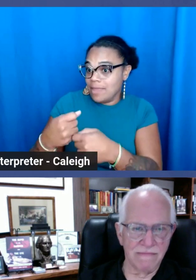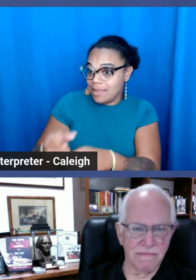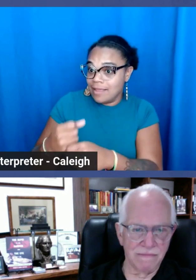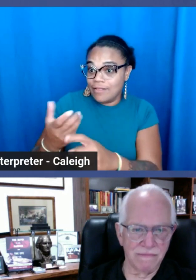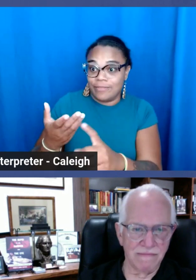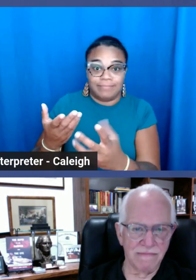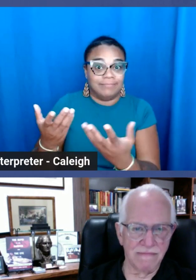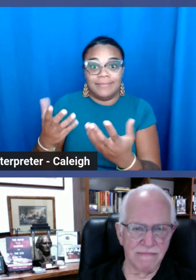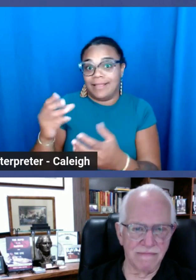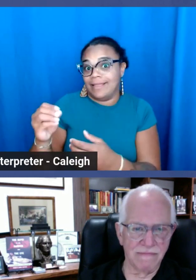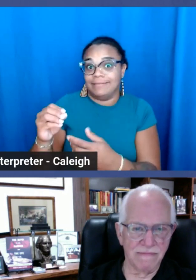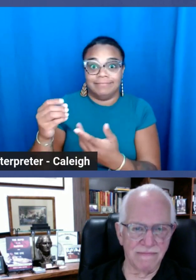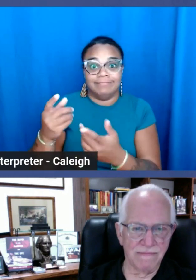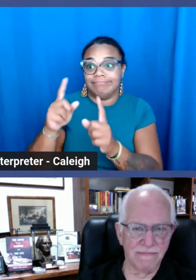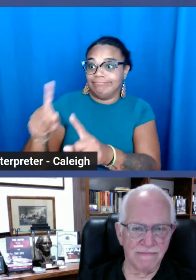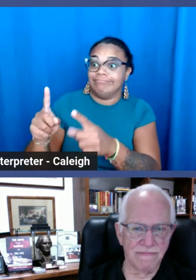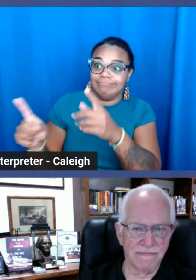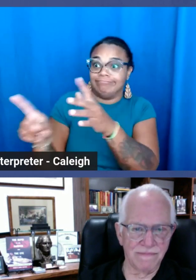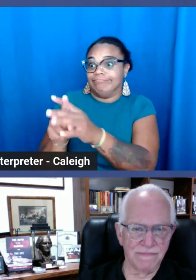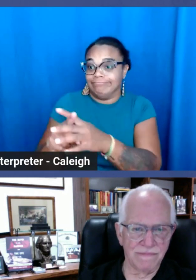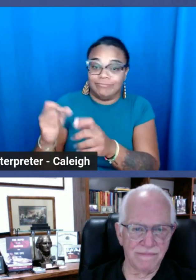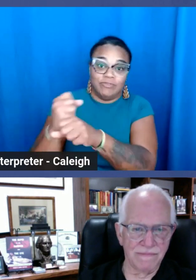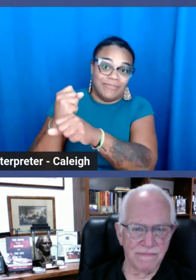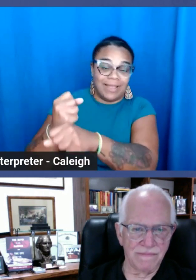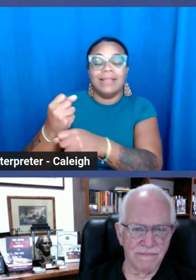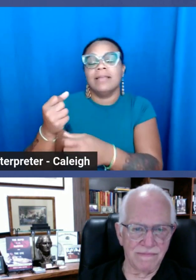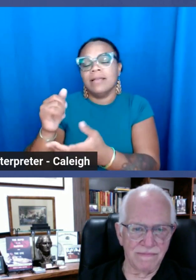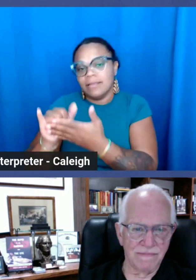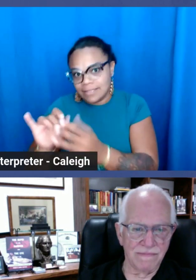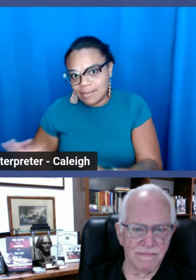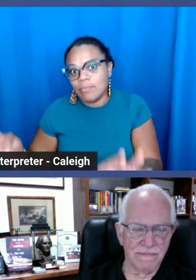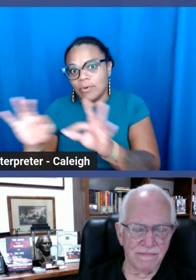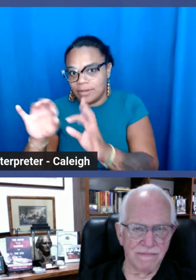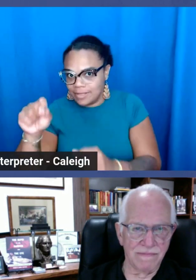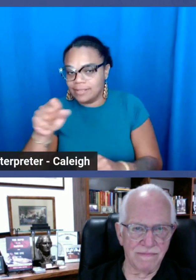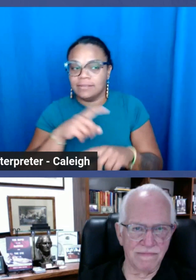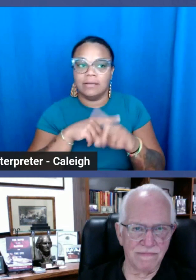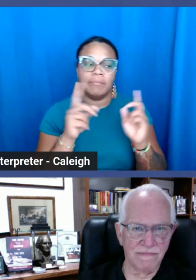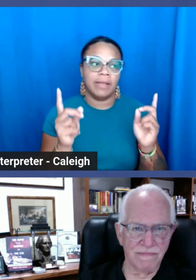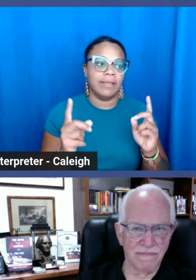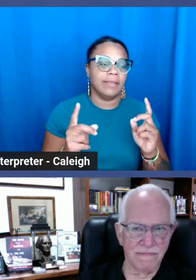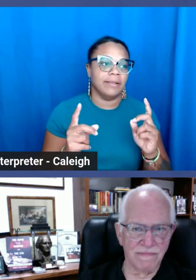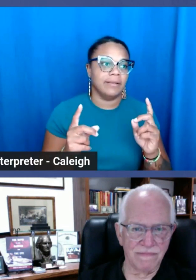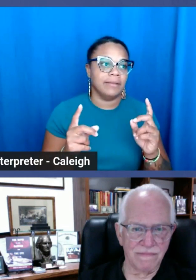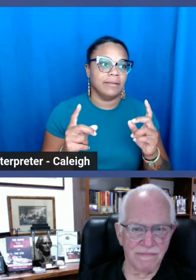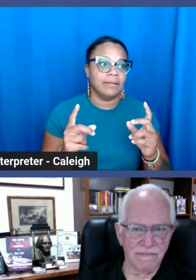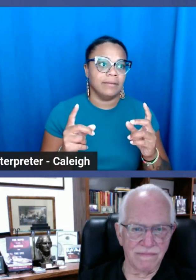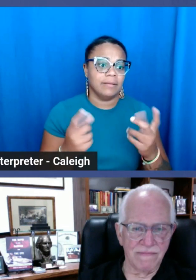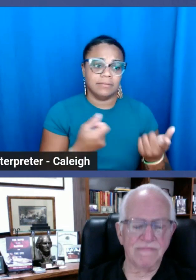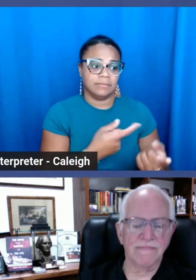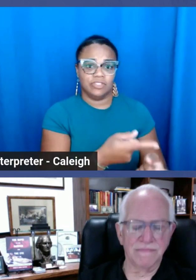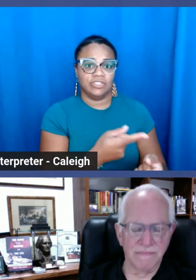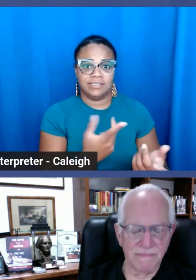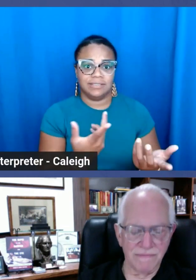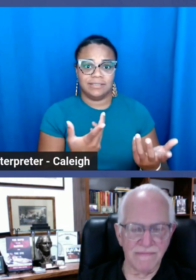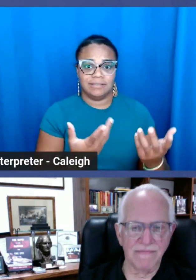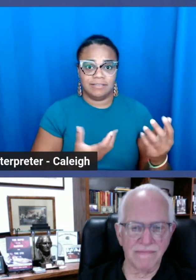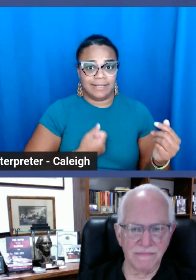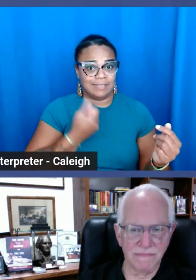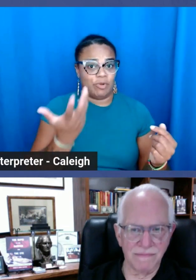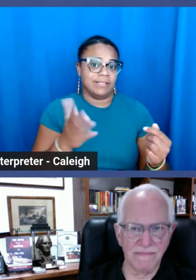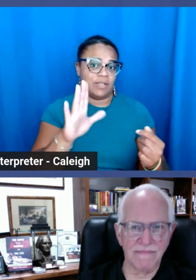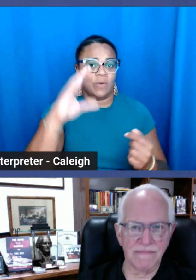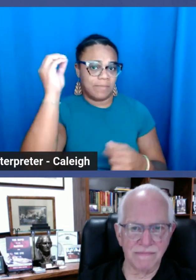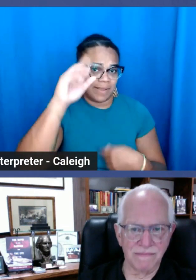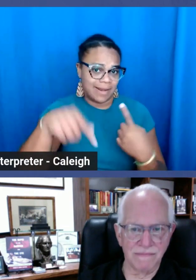and lobbying and legislative efforts, that's always important. But so is vocalizing your opinion on these